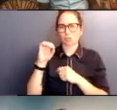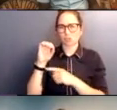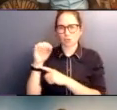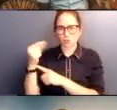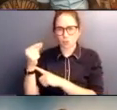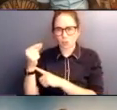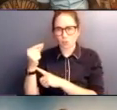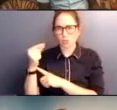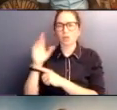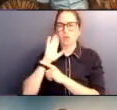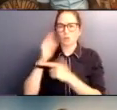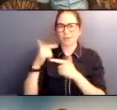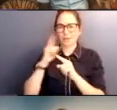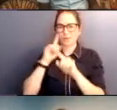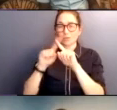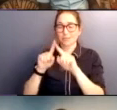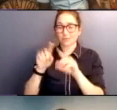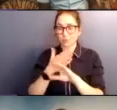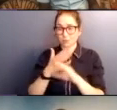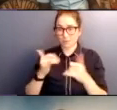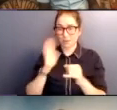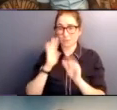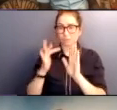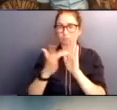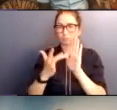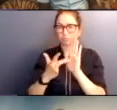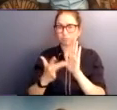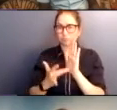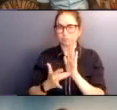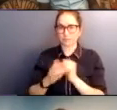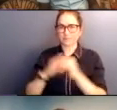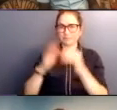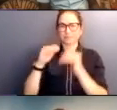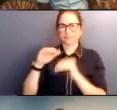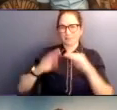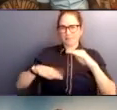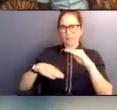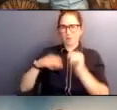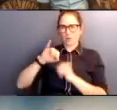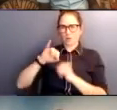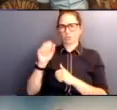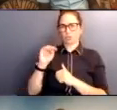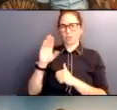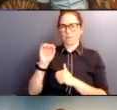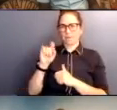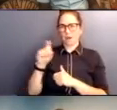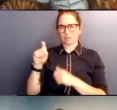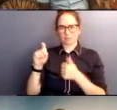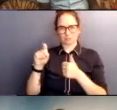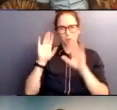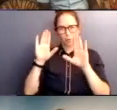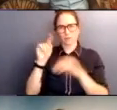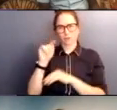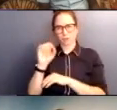pushing different buttons on the sides of the cube. Jambox is another wonderful inventive tool that is programmable and